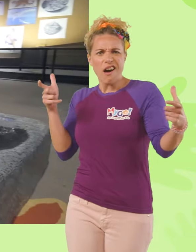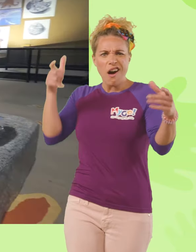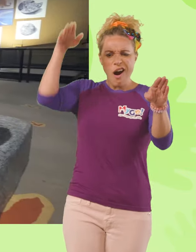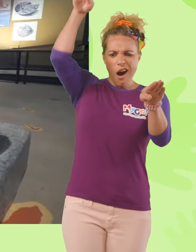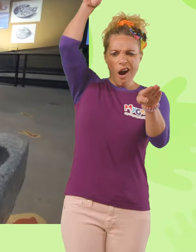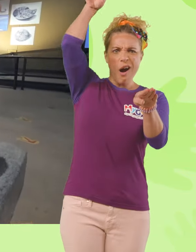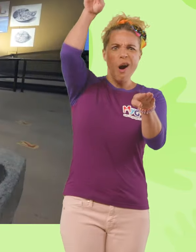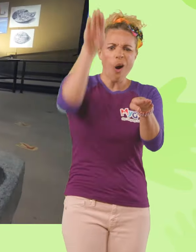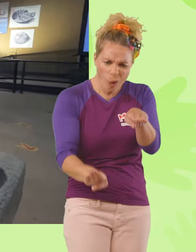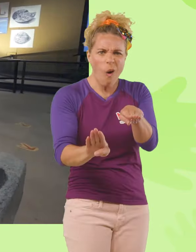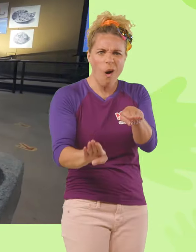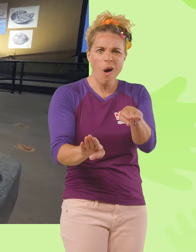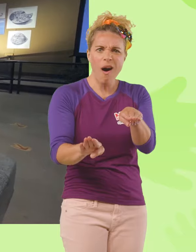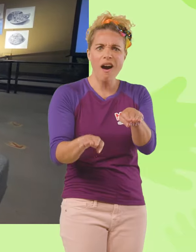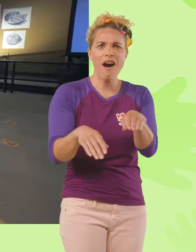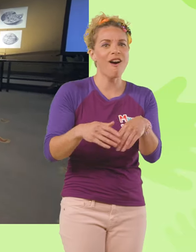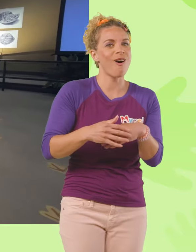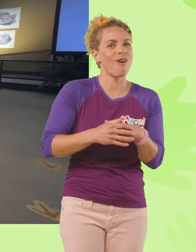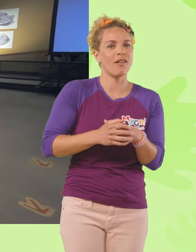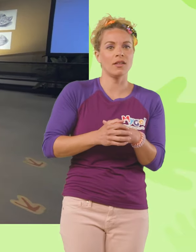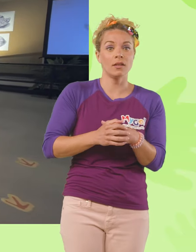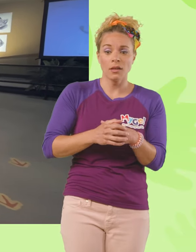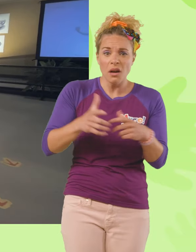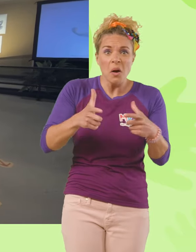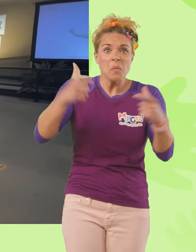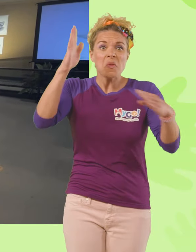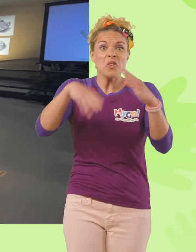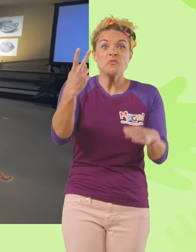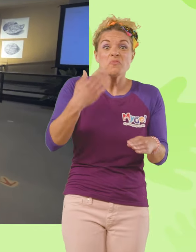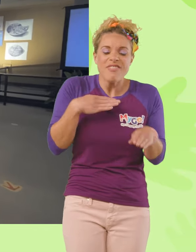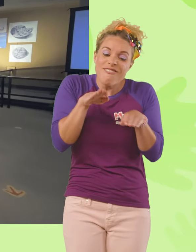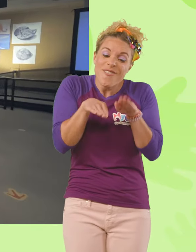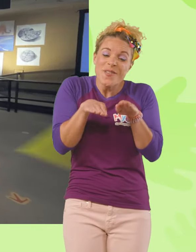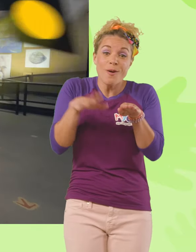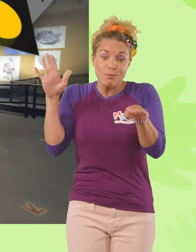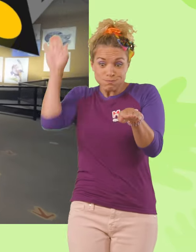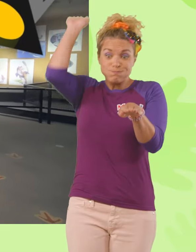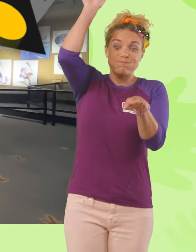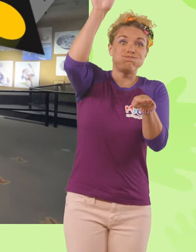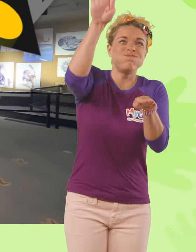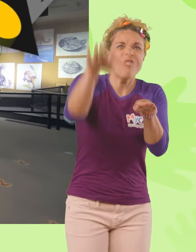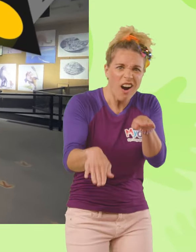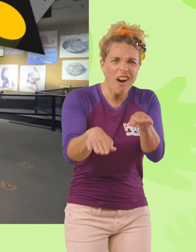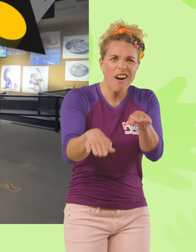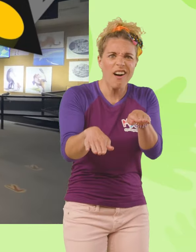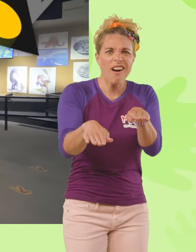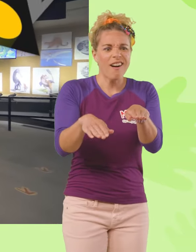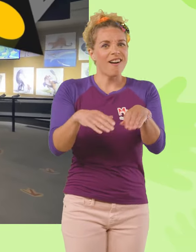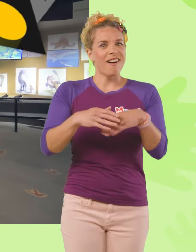Its foot is way bigger than mine. It's even way bigger than two of my feet.